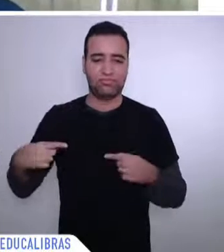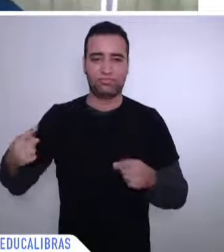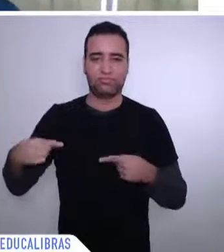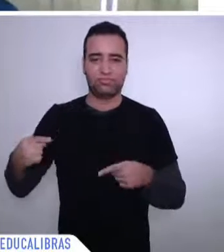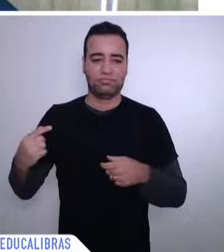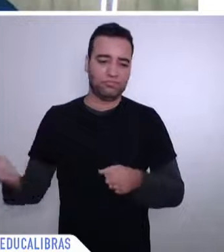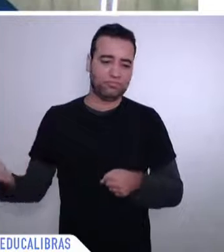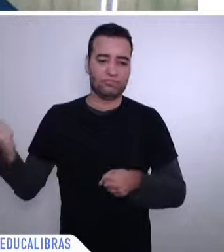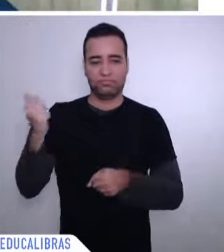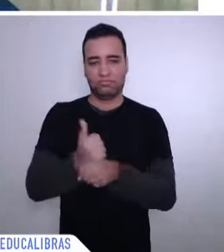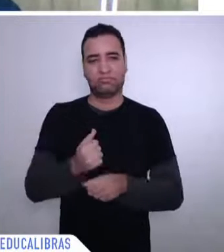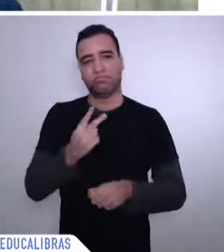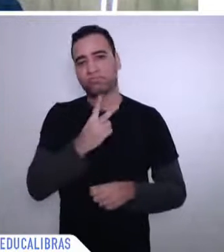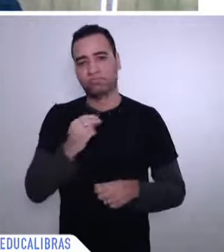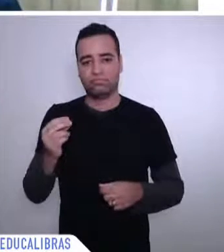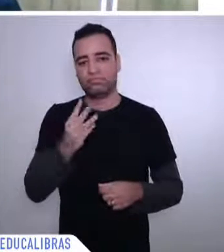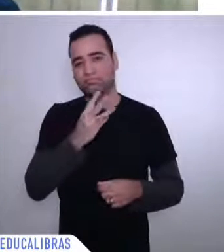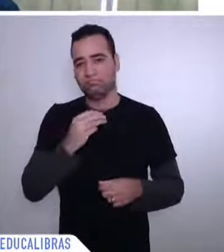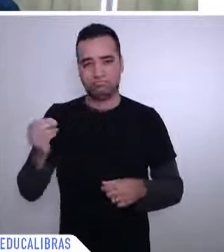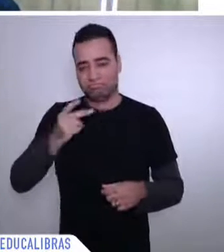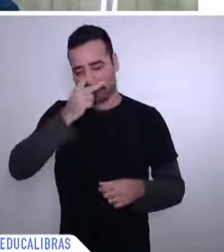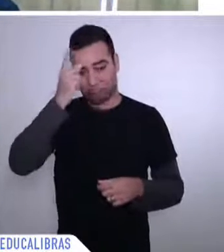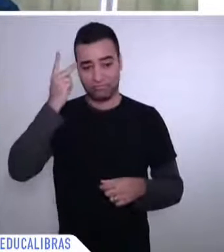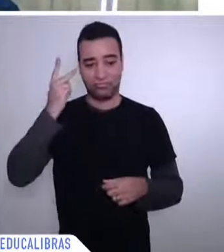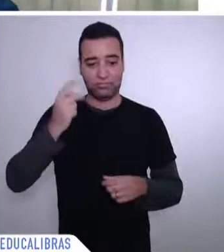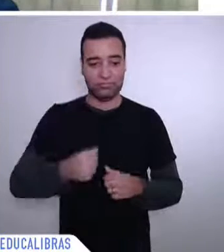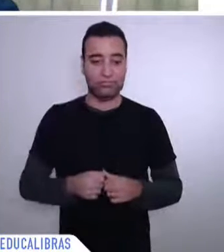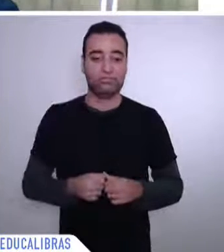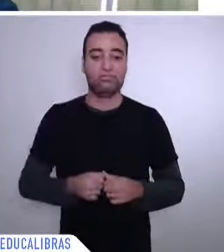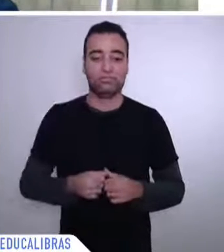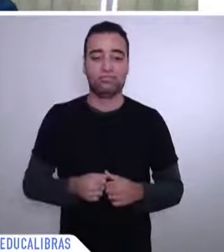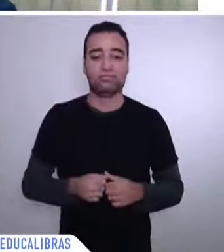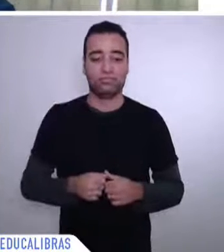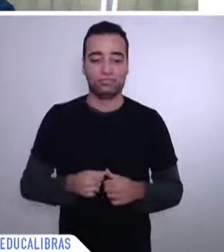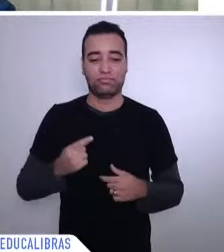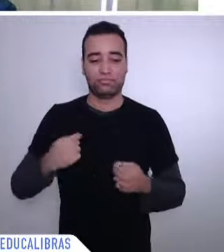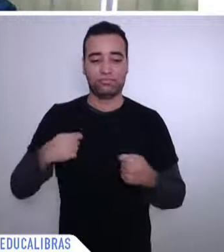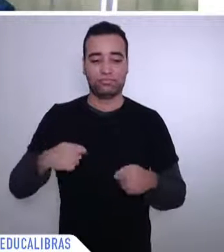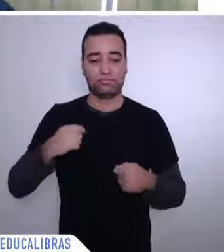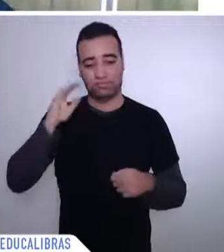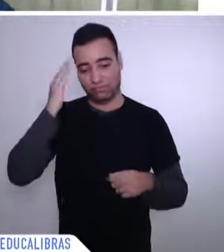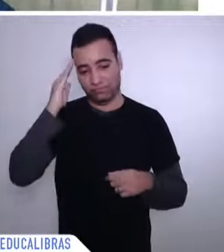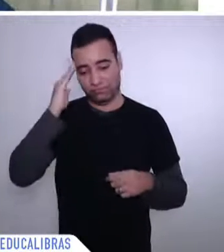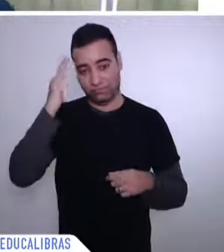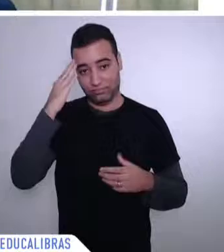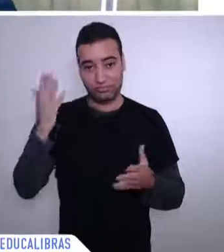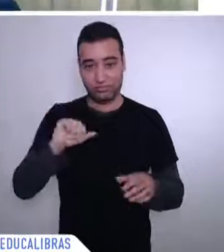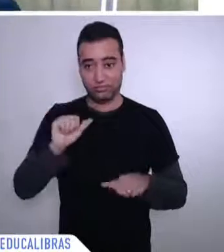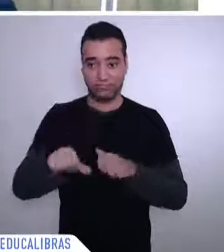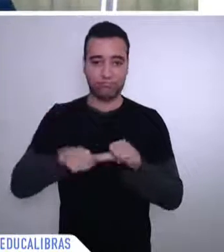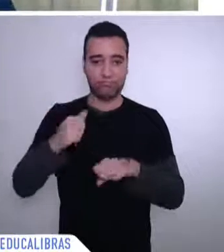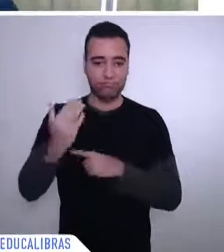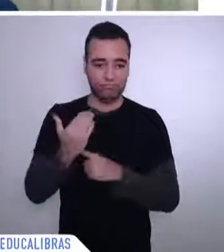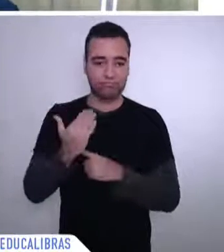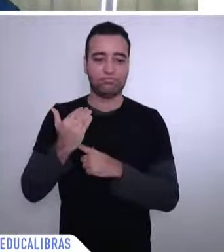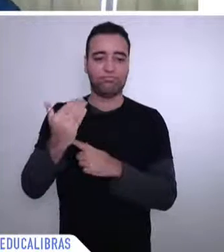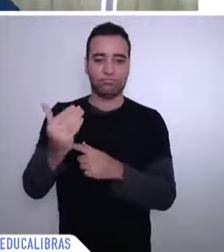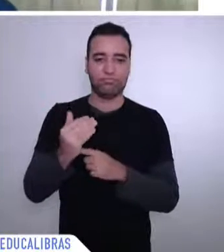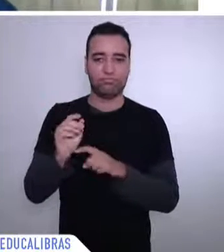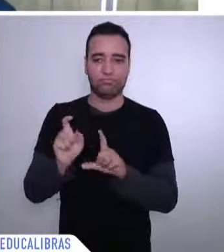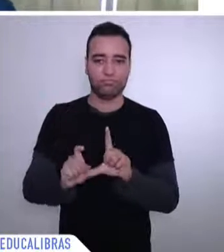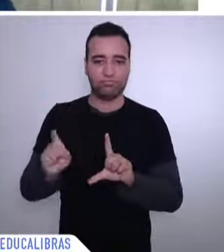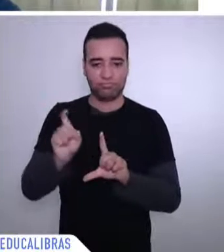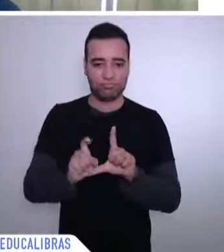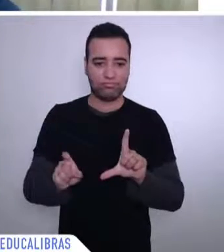machine to harvest crops. But now we have to start understanding this modern